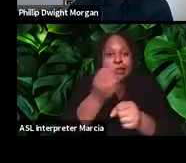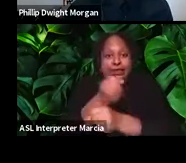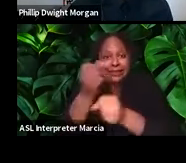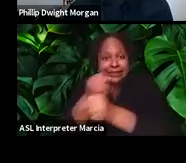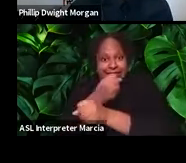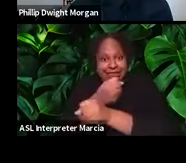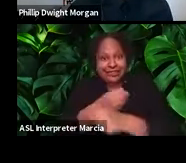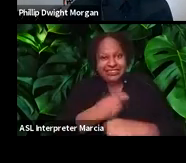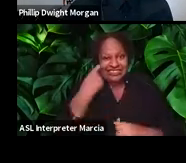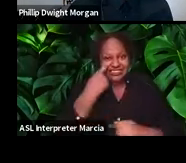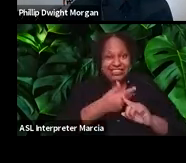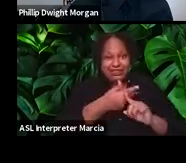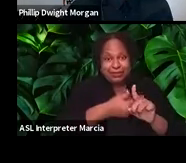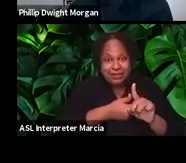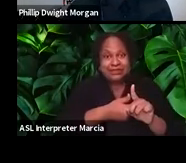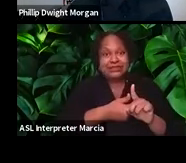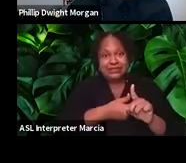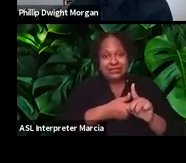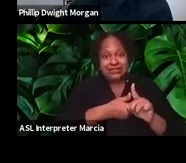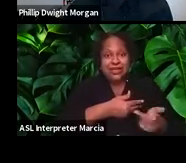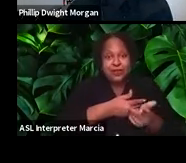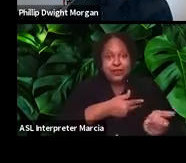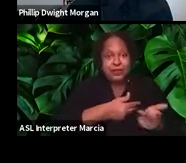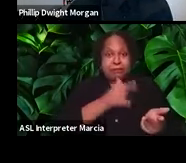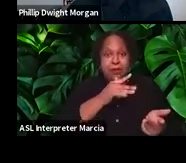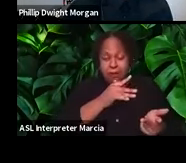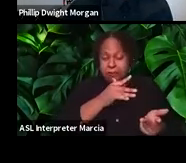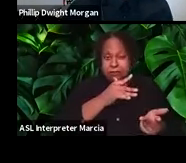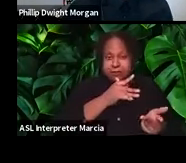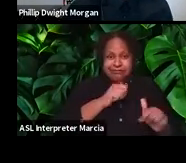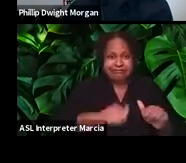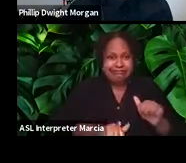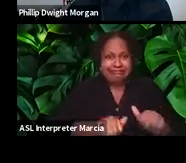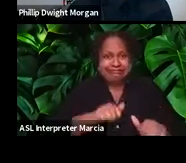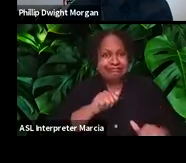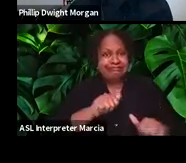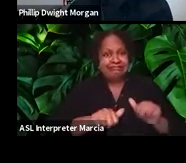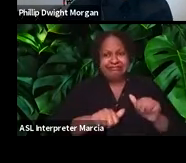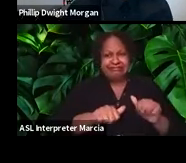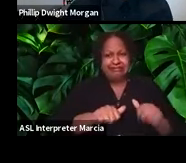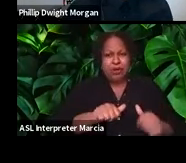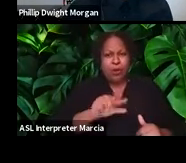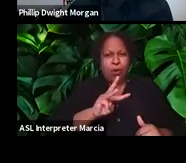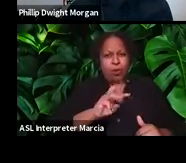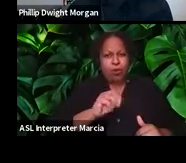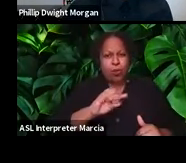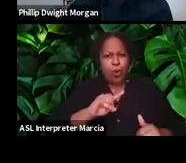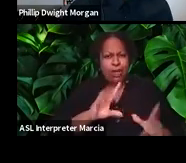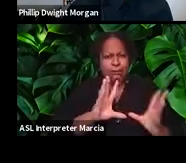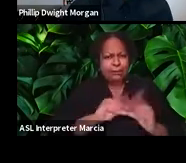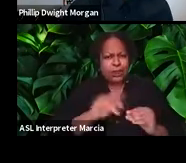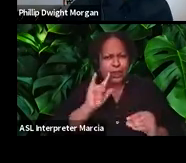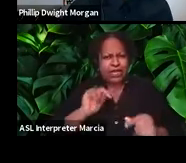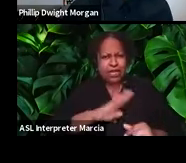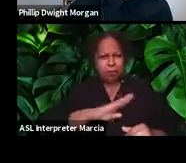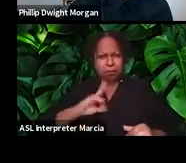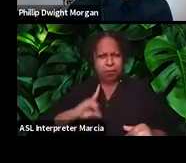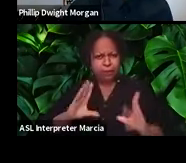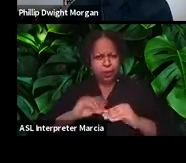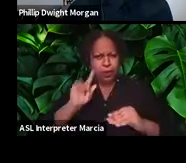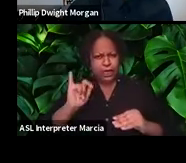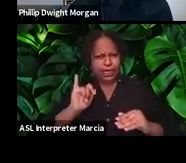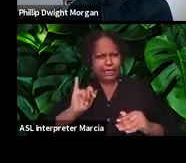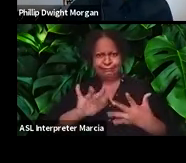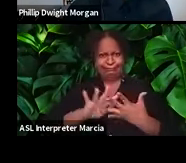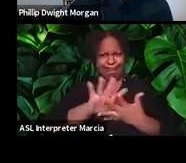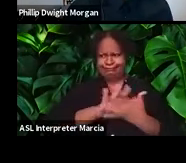3-month journey as three moms who didn't know a ward meeting from a board meeting 3 months ago. And we have